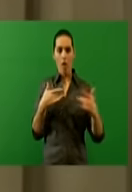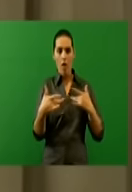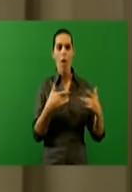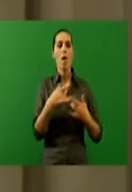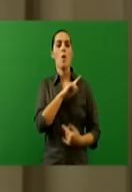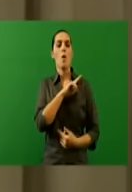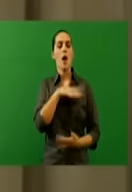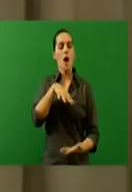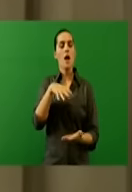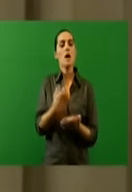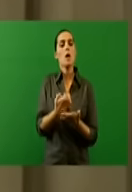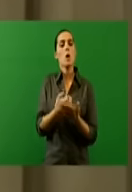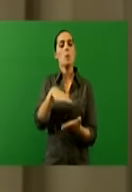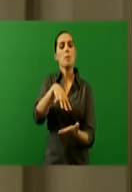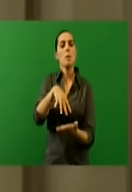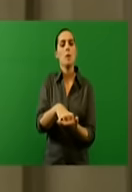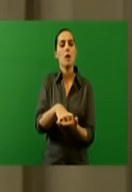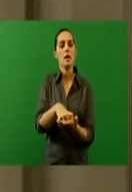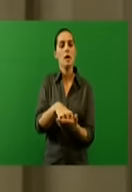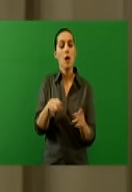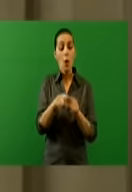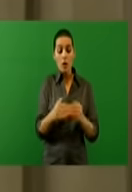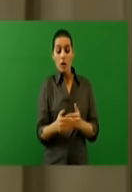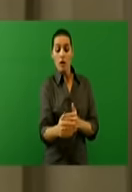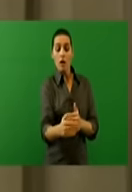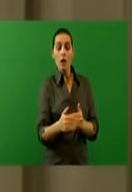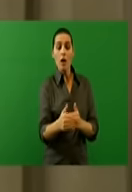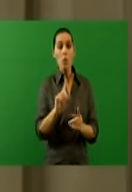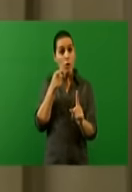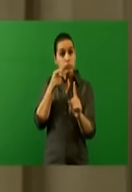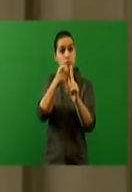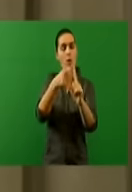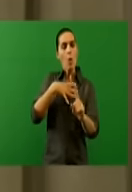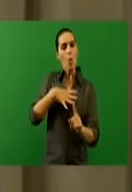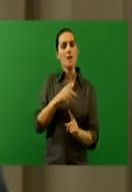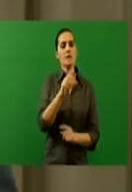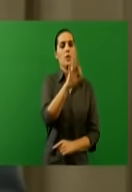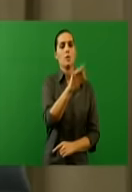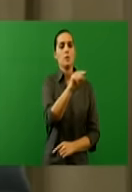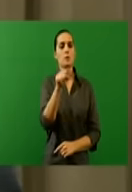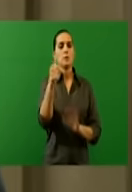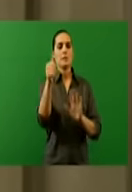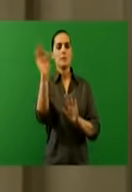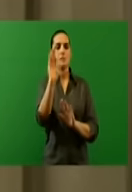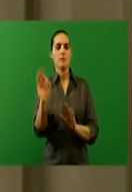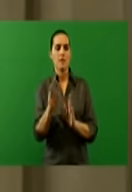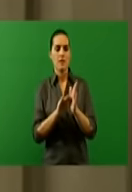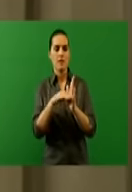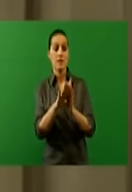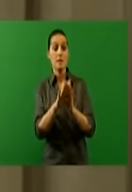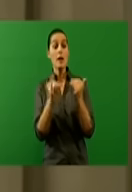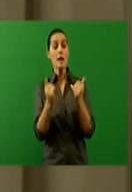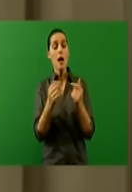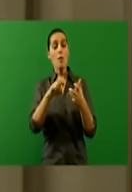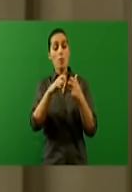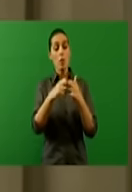outlook and the medium-term inflation trajectory, which remains outside the target range of 3 to 6% until the